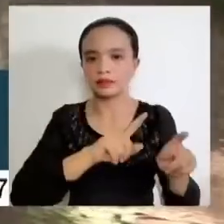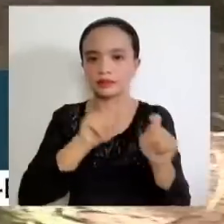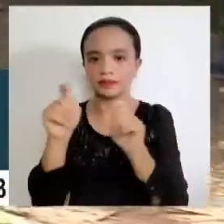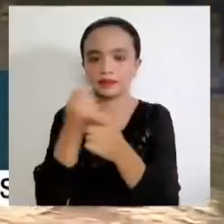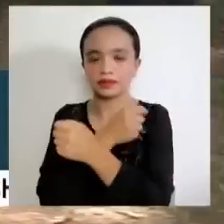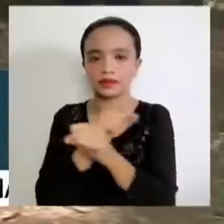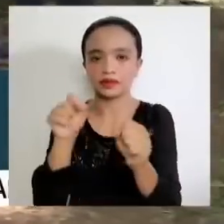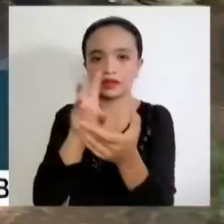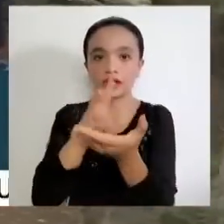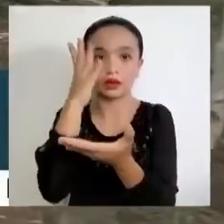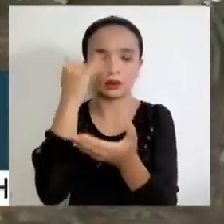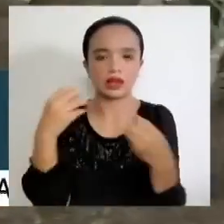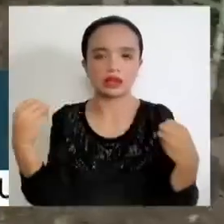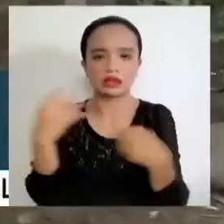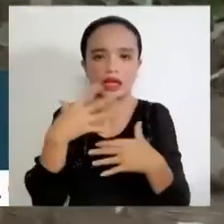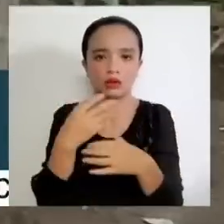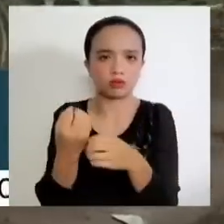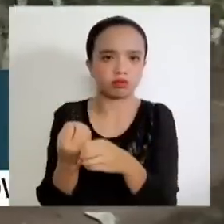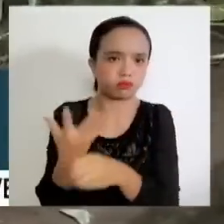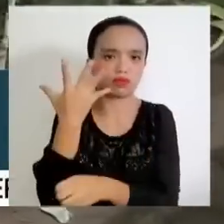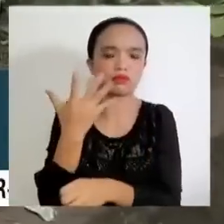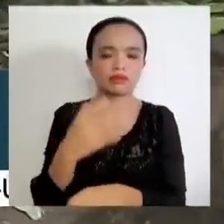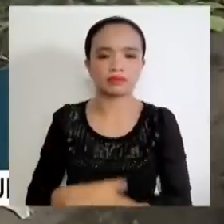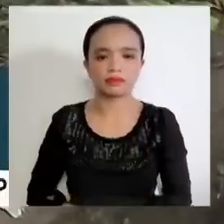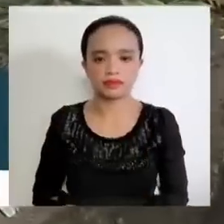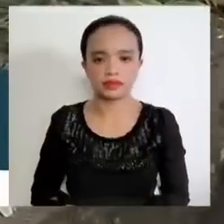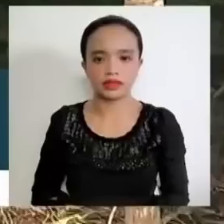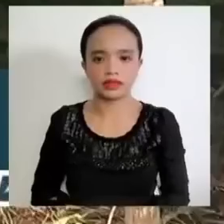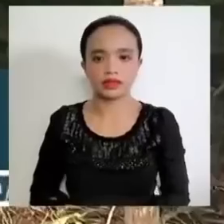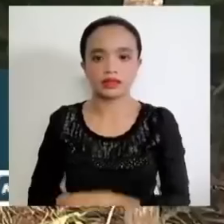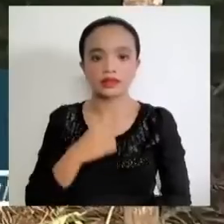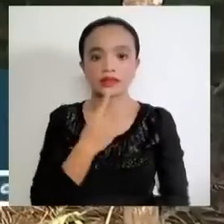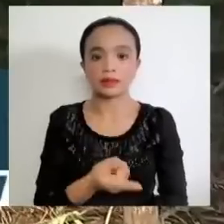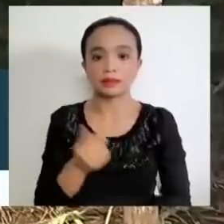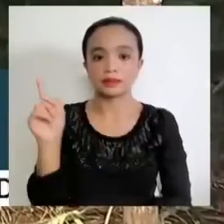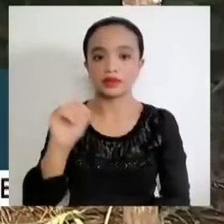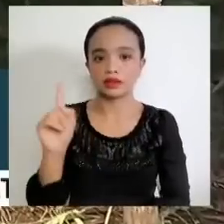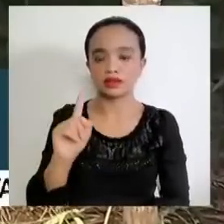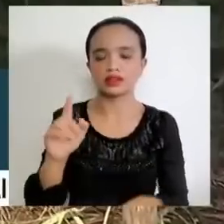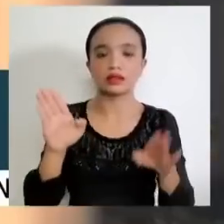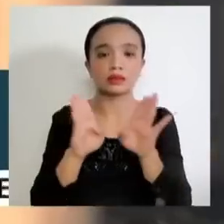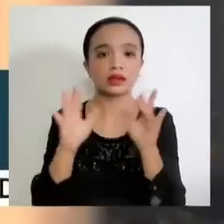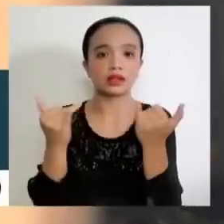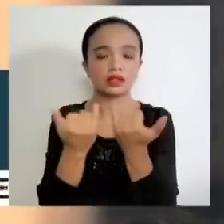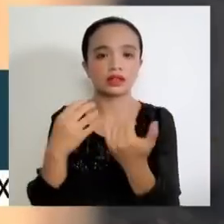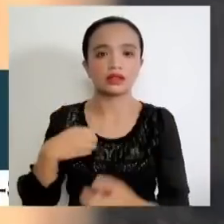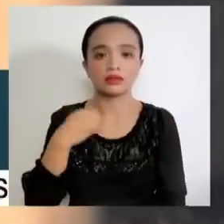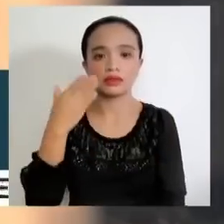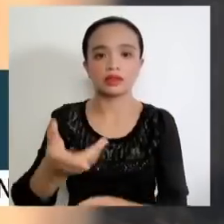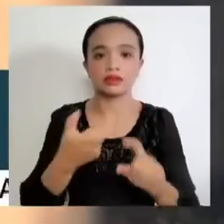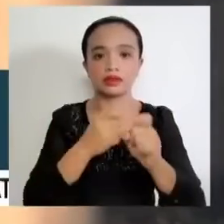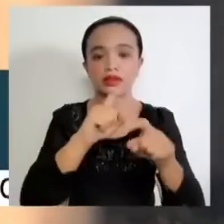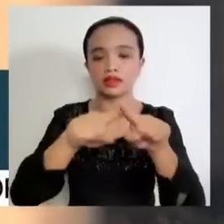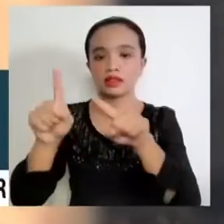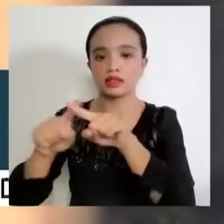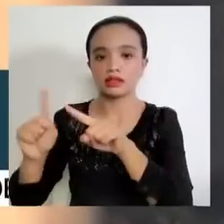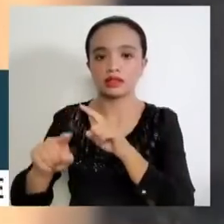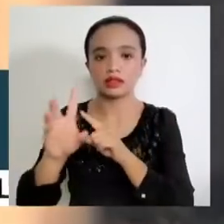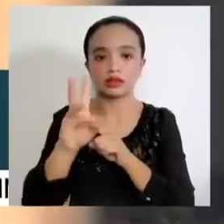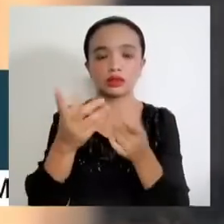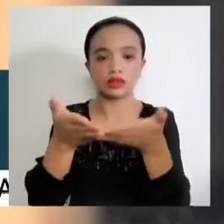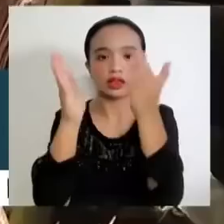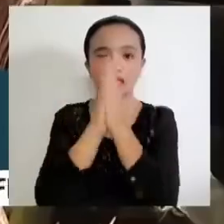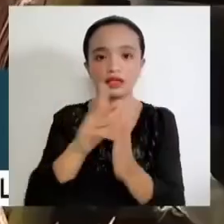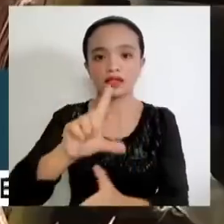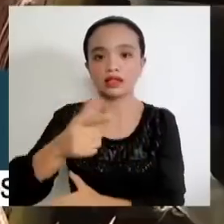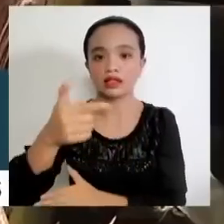possible eruption. Santo Domingo Mayor Jun Agua said barangay officials from the 6 villages have asked the LGU to allow the